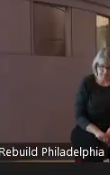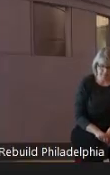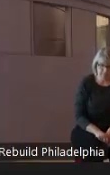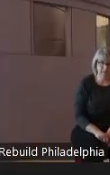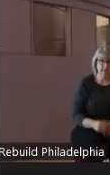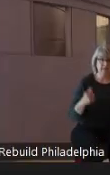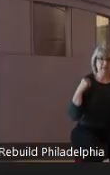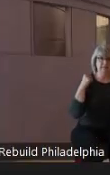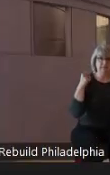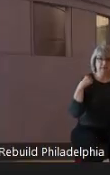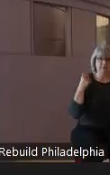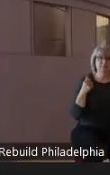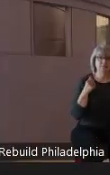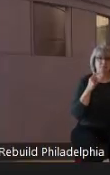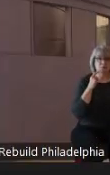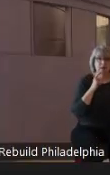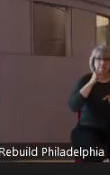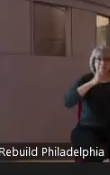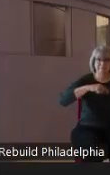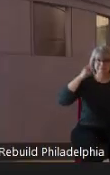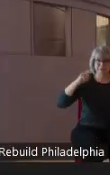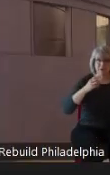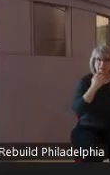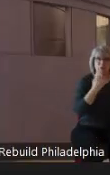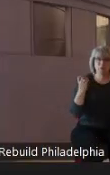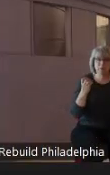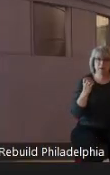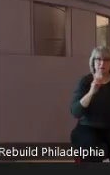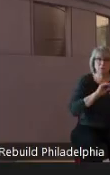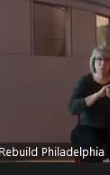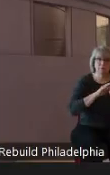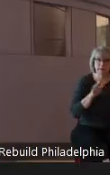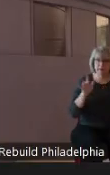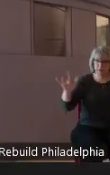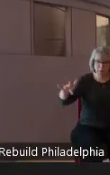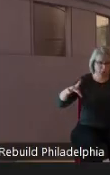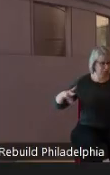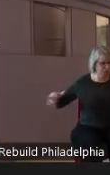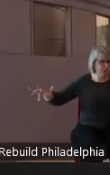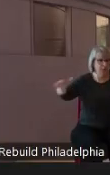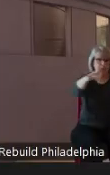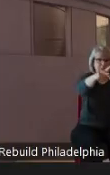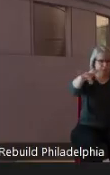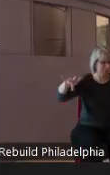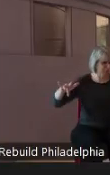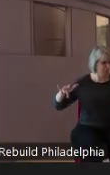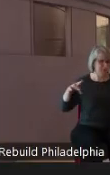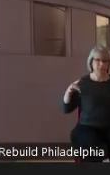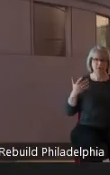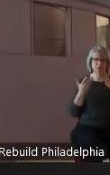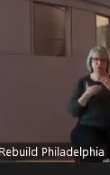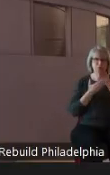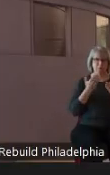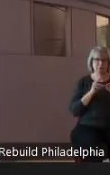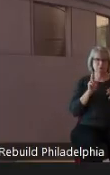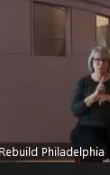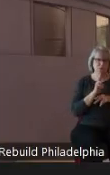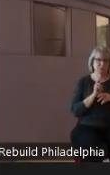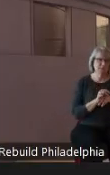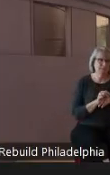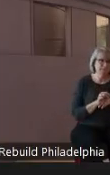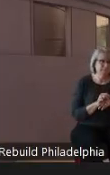The fitness room will have a variety of equipment arranged with plenty of clearance space around each machine for ease of use.